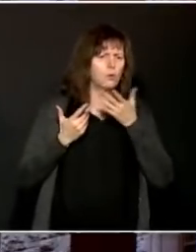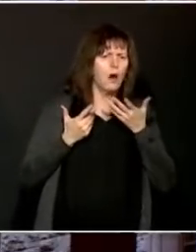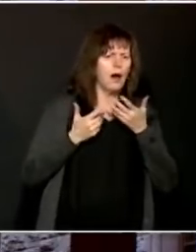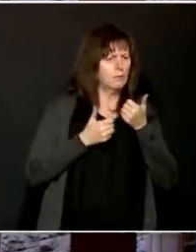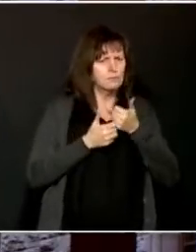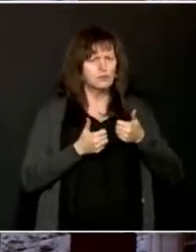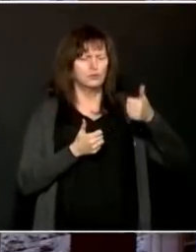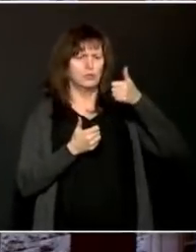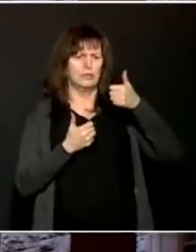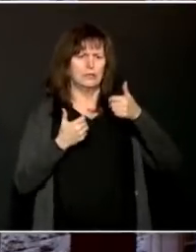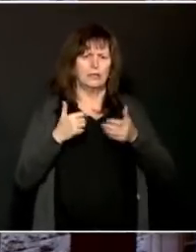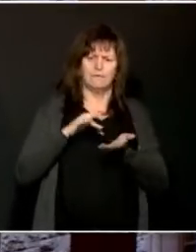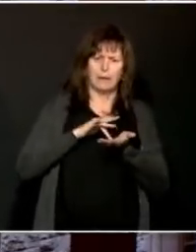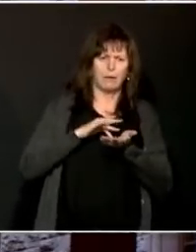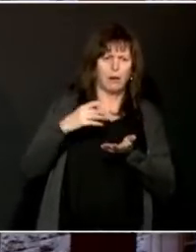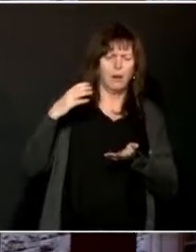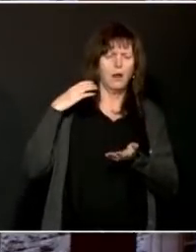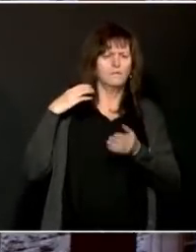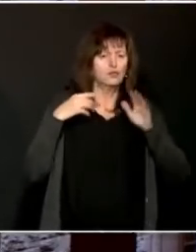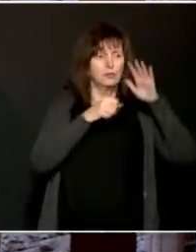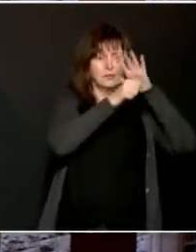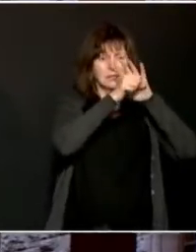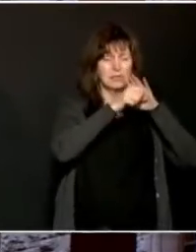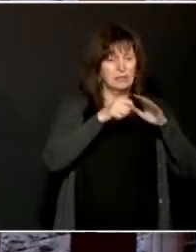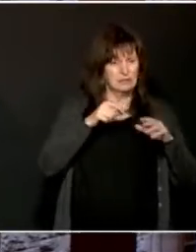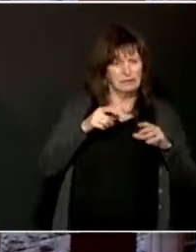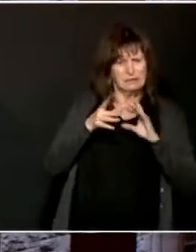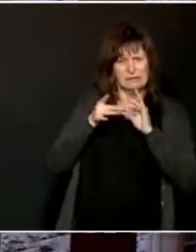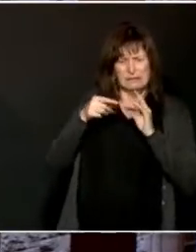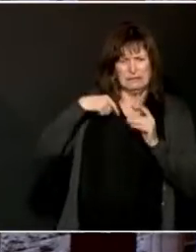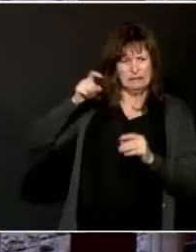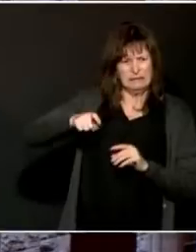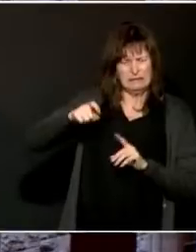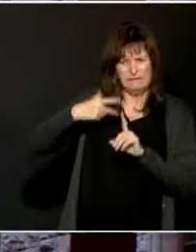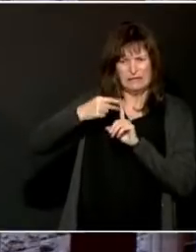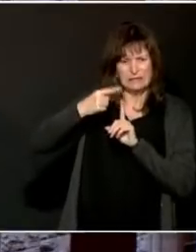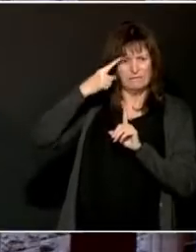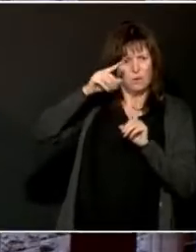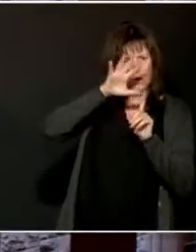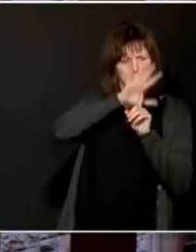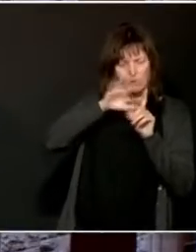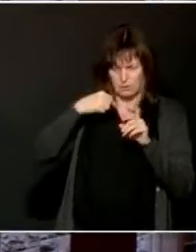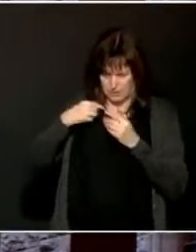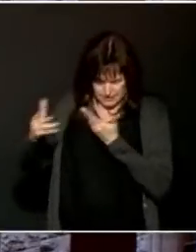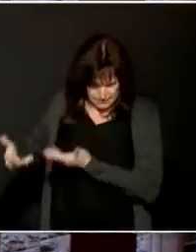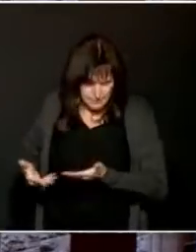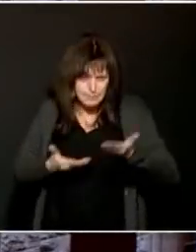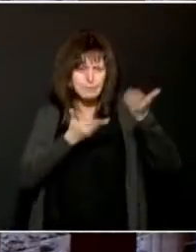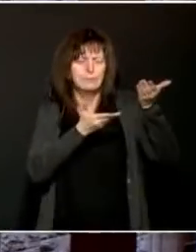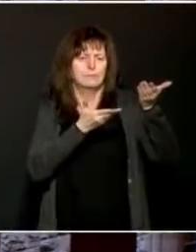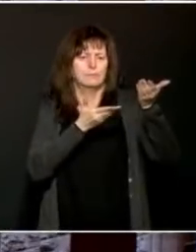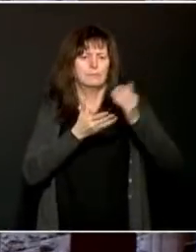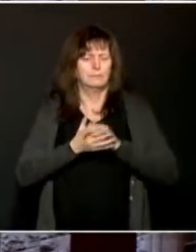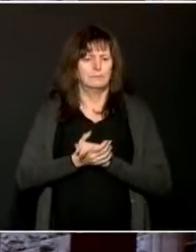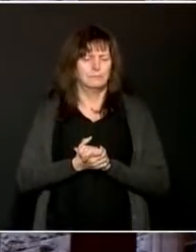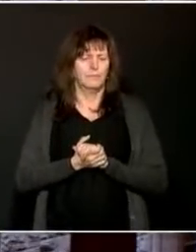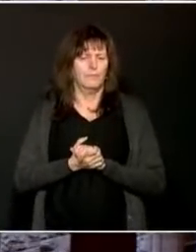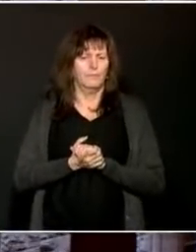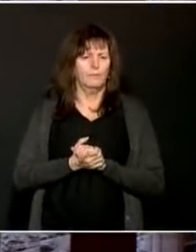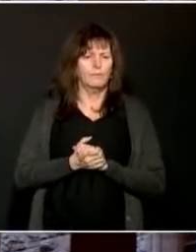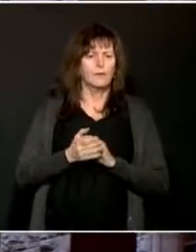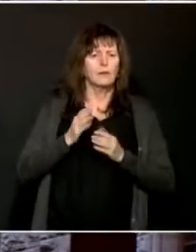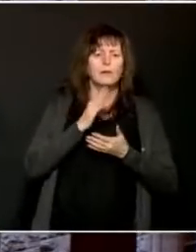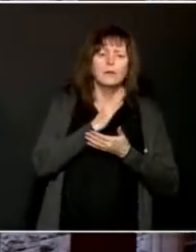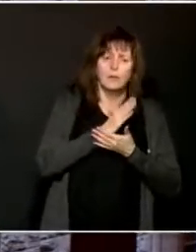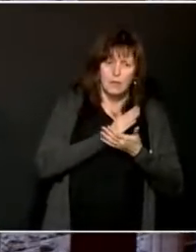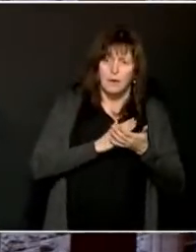meet those, as well as there may be some supply chain issues in certain locations that all of a sudden you have to surge up and bring it over to that